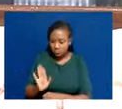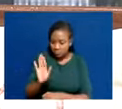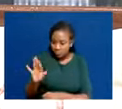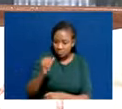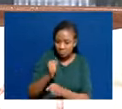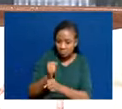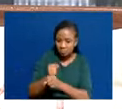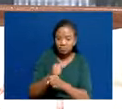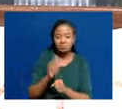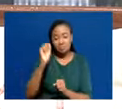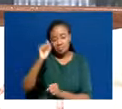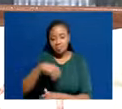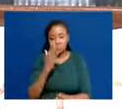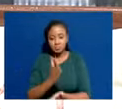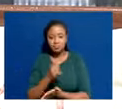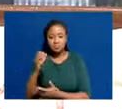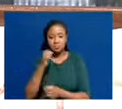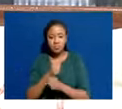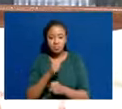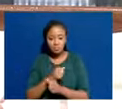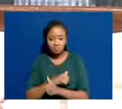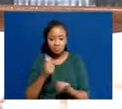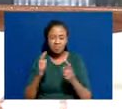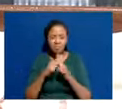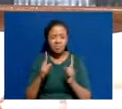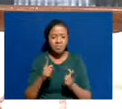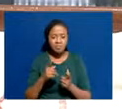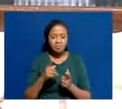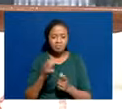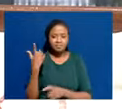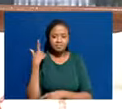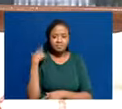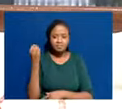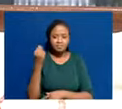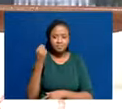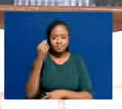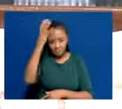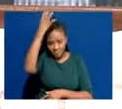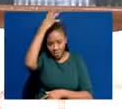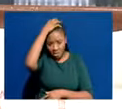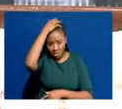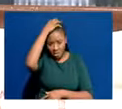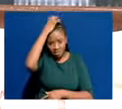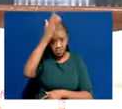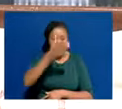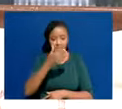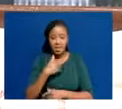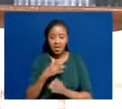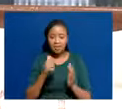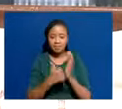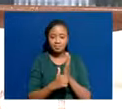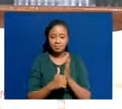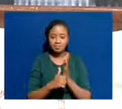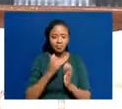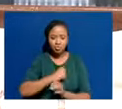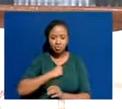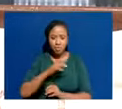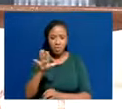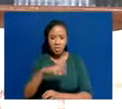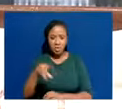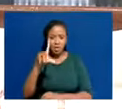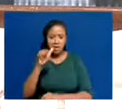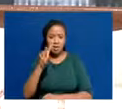yes, you need to do your job. Where do you do it? And I like it. Look, the other day in Lavington, there was a problem with the encroachment past Lavington Mall going now down into Kangware.